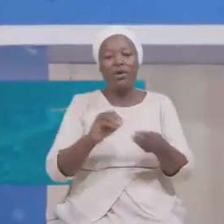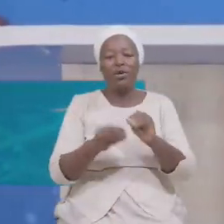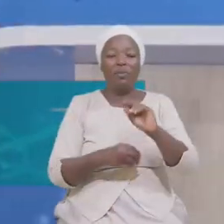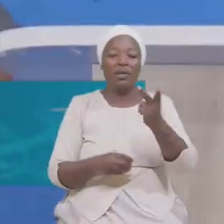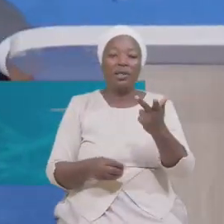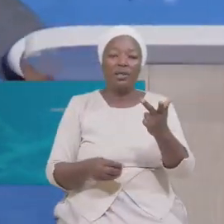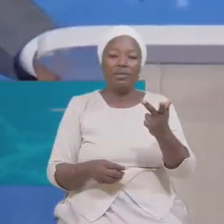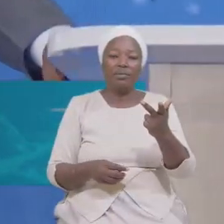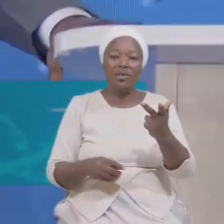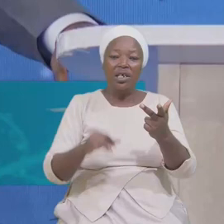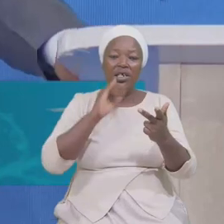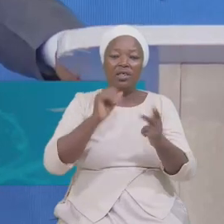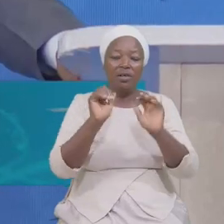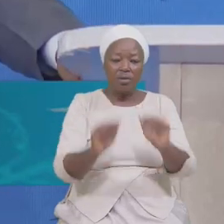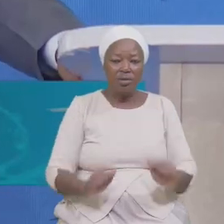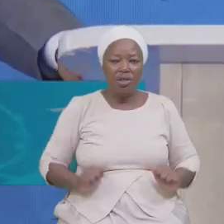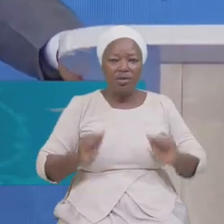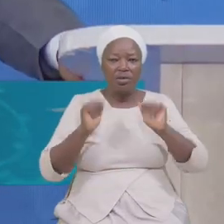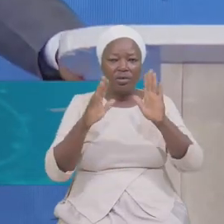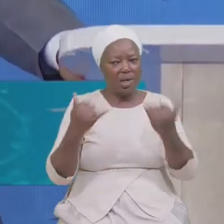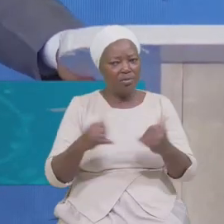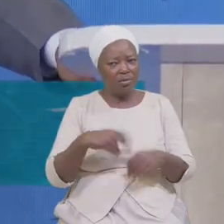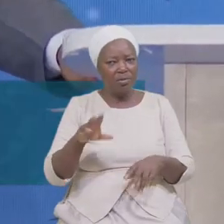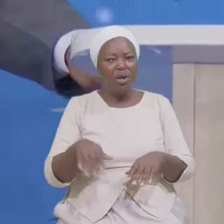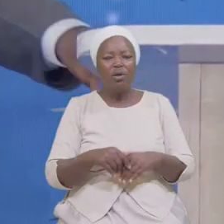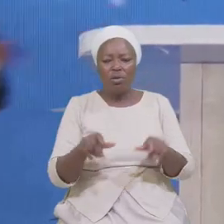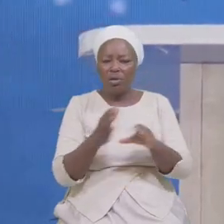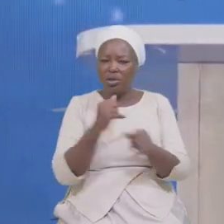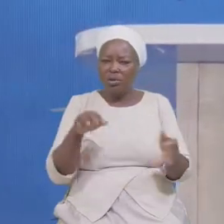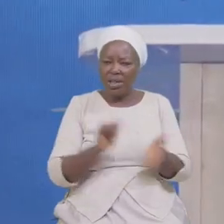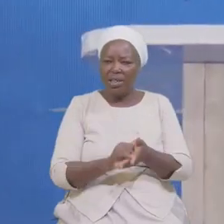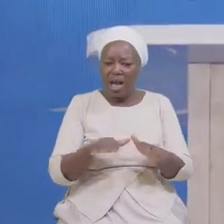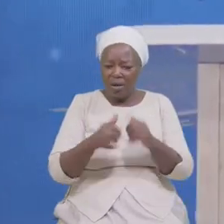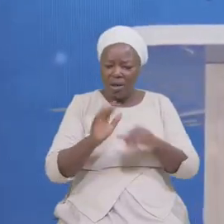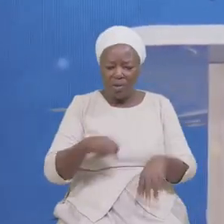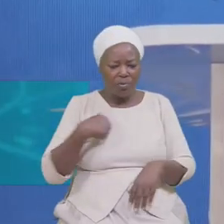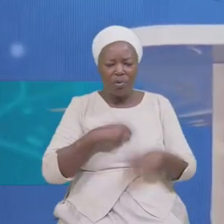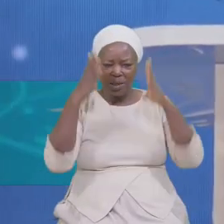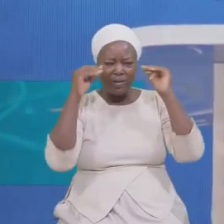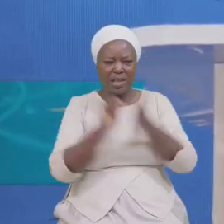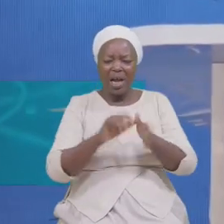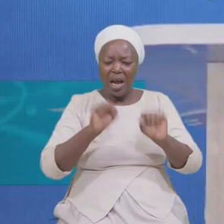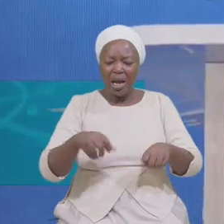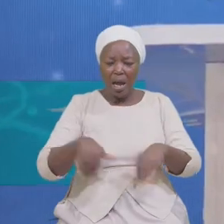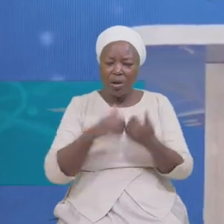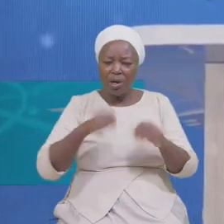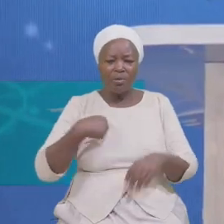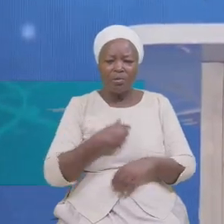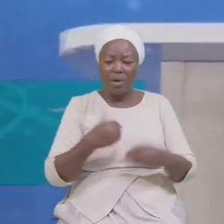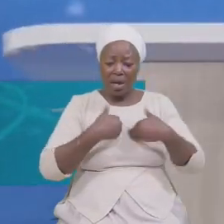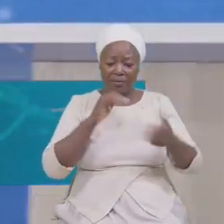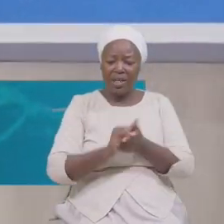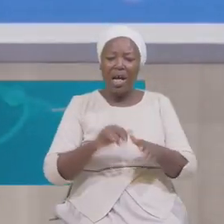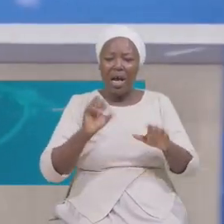the consecration. How do we get into that? How do we experience? How do we have that? How do we possess that? How do we make sure